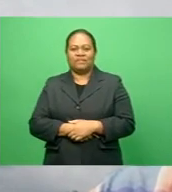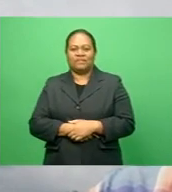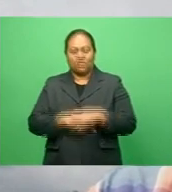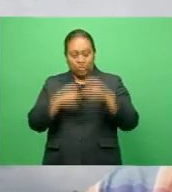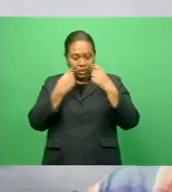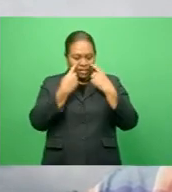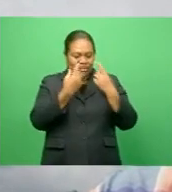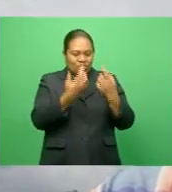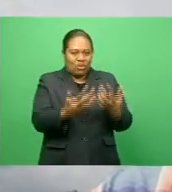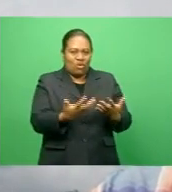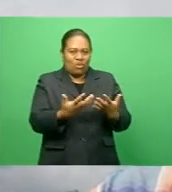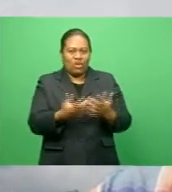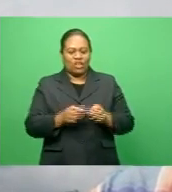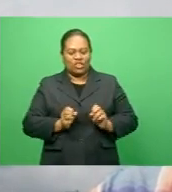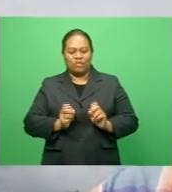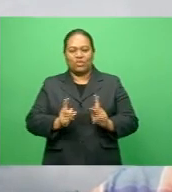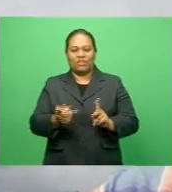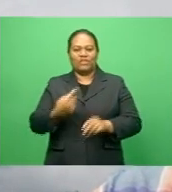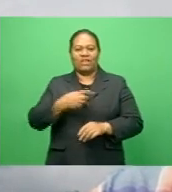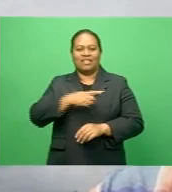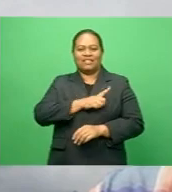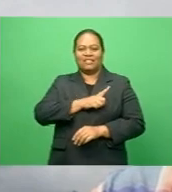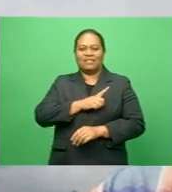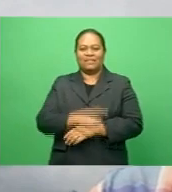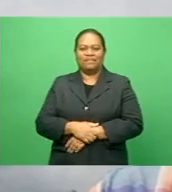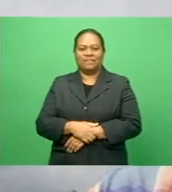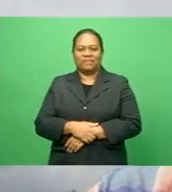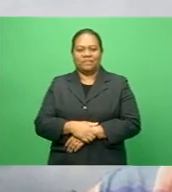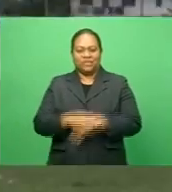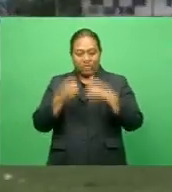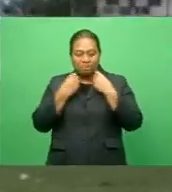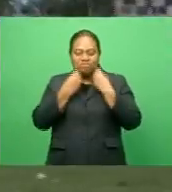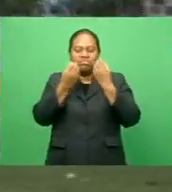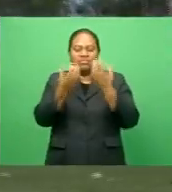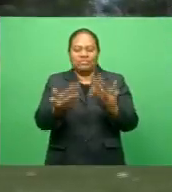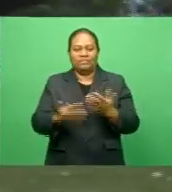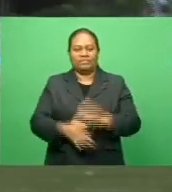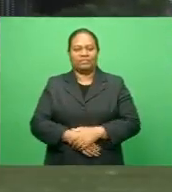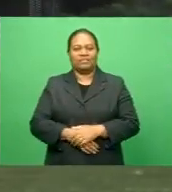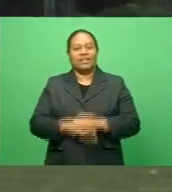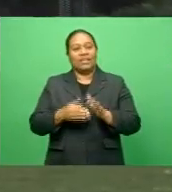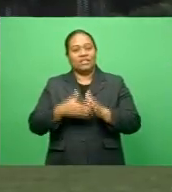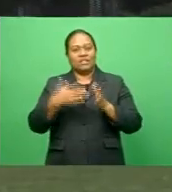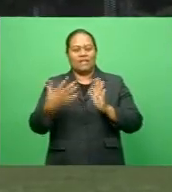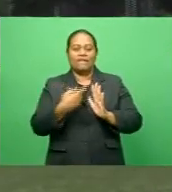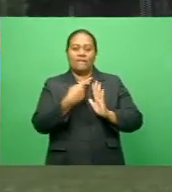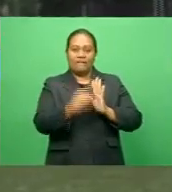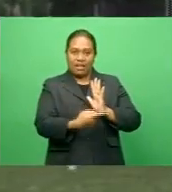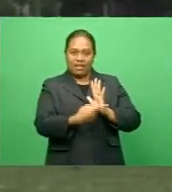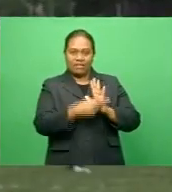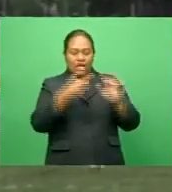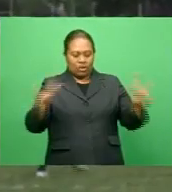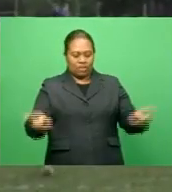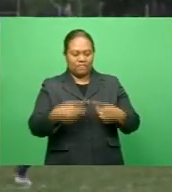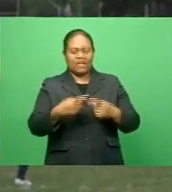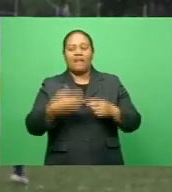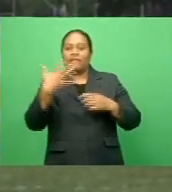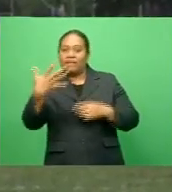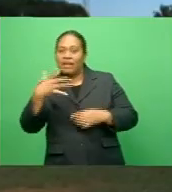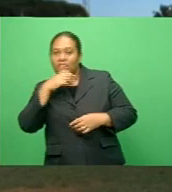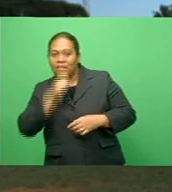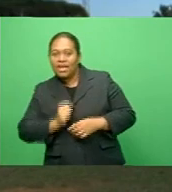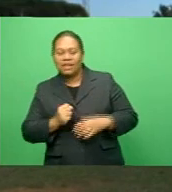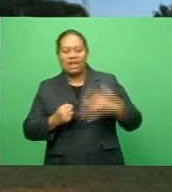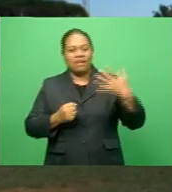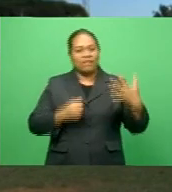explore opportunities for us in exposing our elite talent. The Fabulous 5 competition will see 5 men's teams